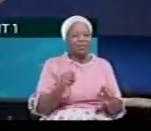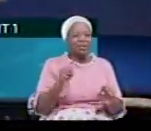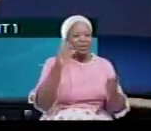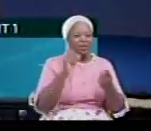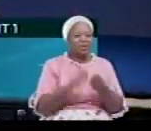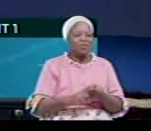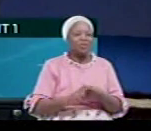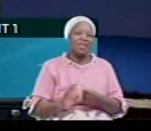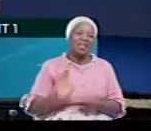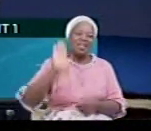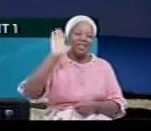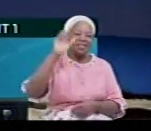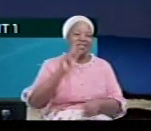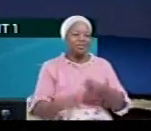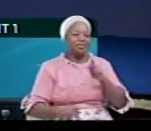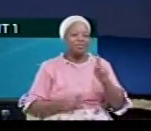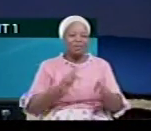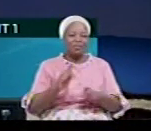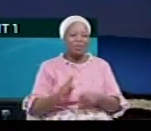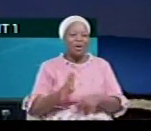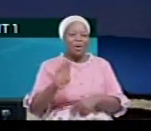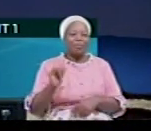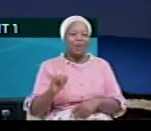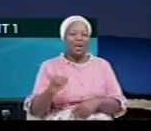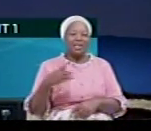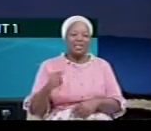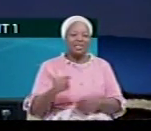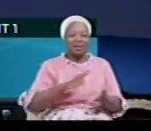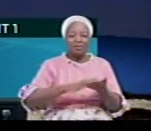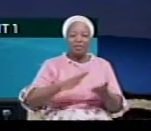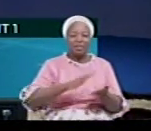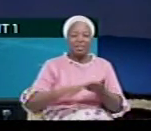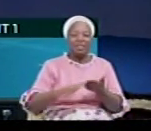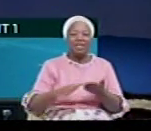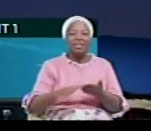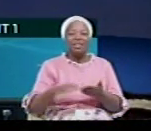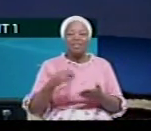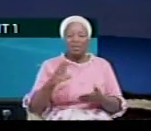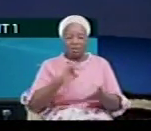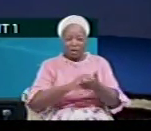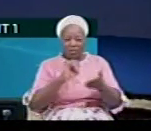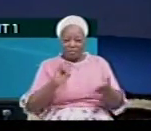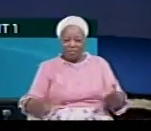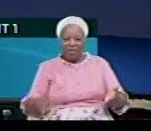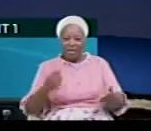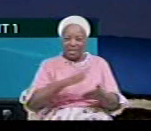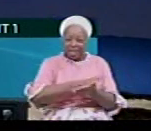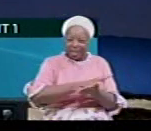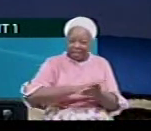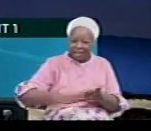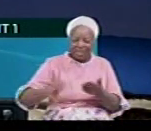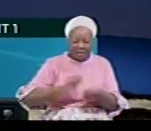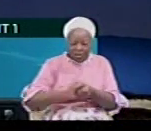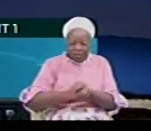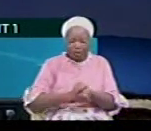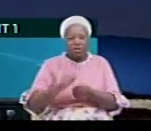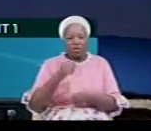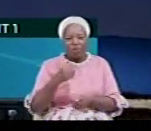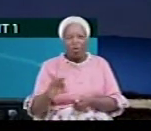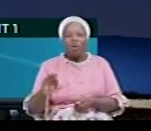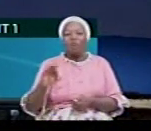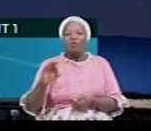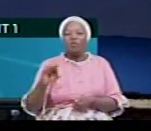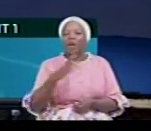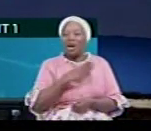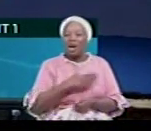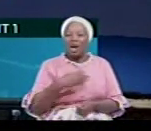his people, by the remission, the removal, the cleansing, the washing of, and the taking